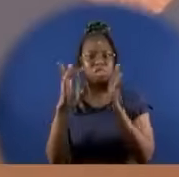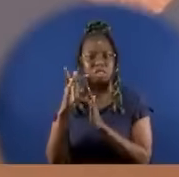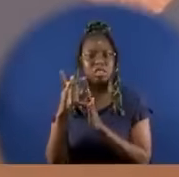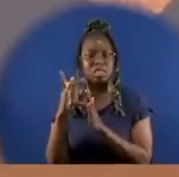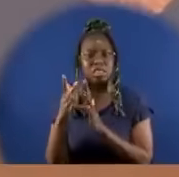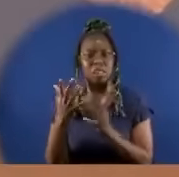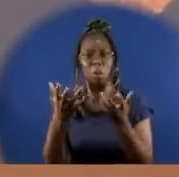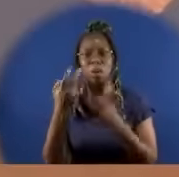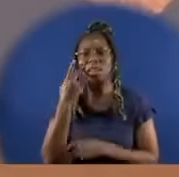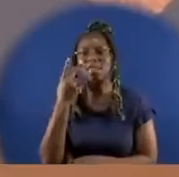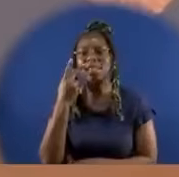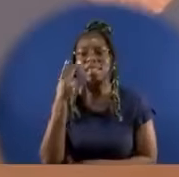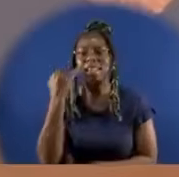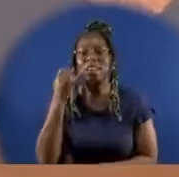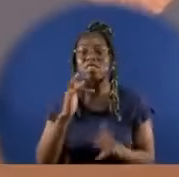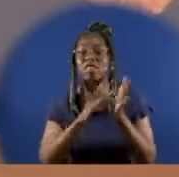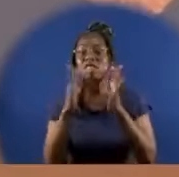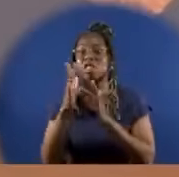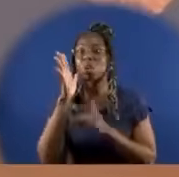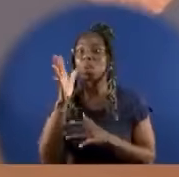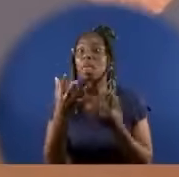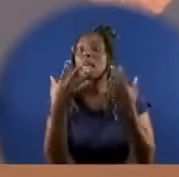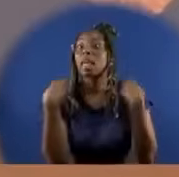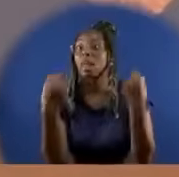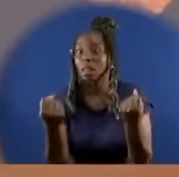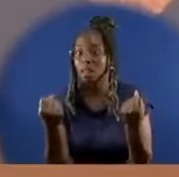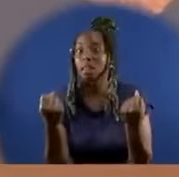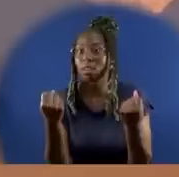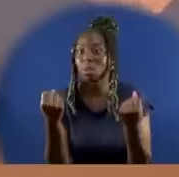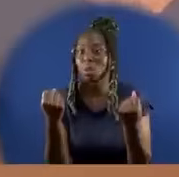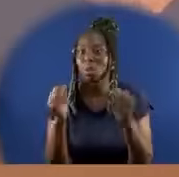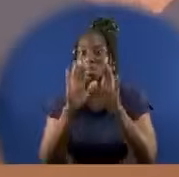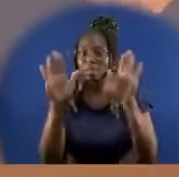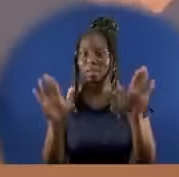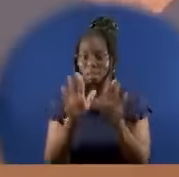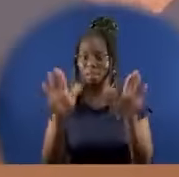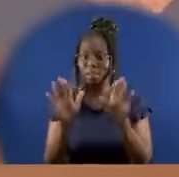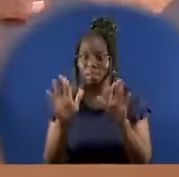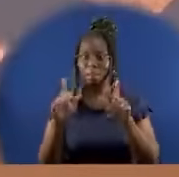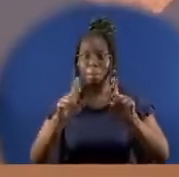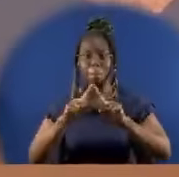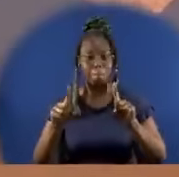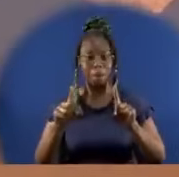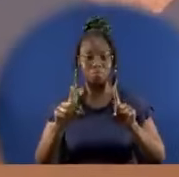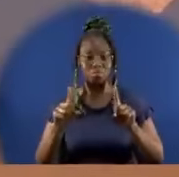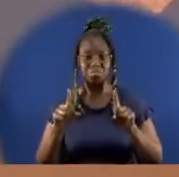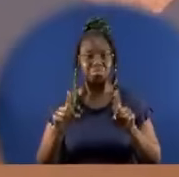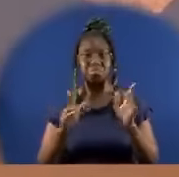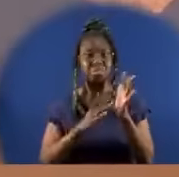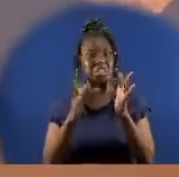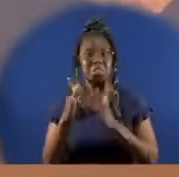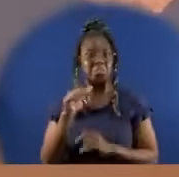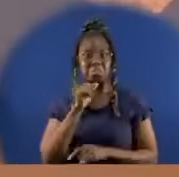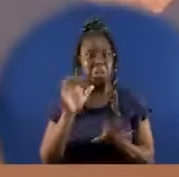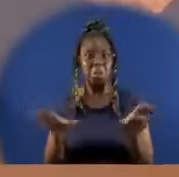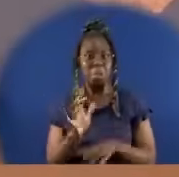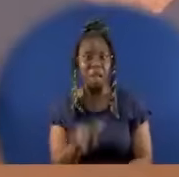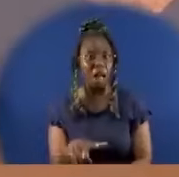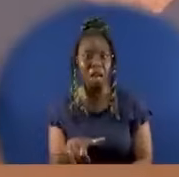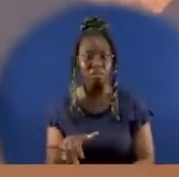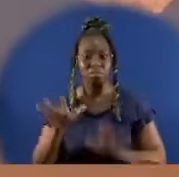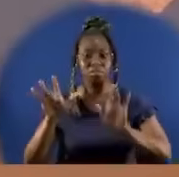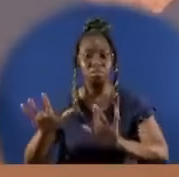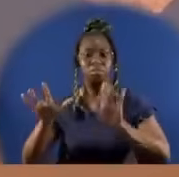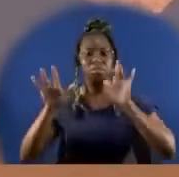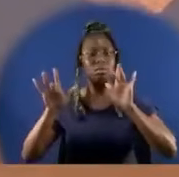say that he's not supposed to do any work, not supposed to heal on the Sabbath day. And so Jesus does not lay his hands on him. All that Jesus does is